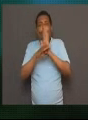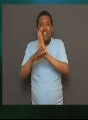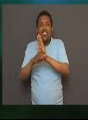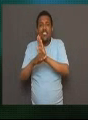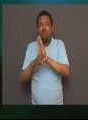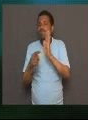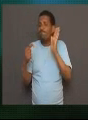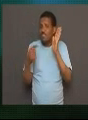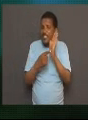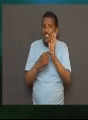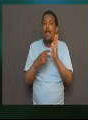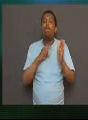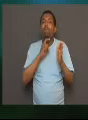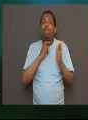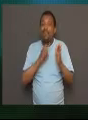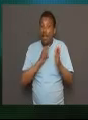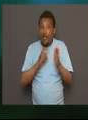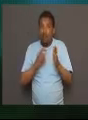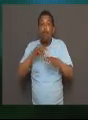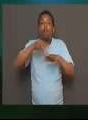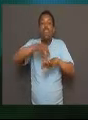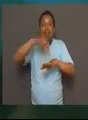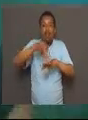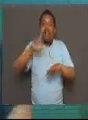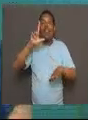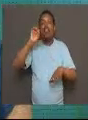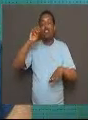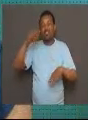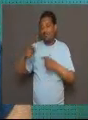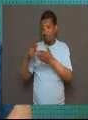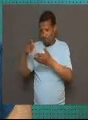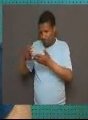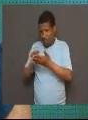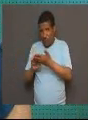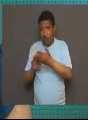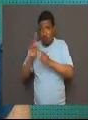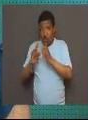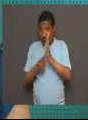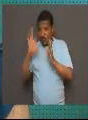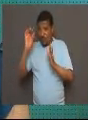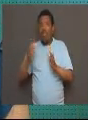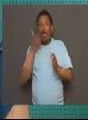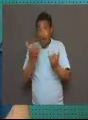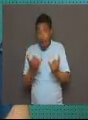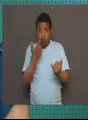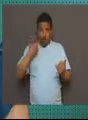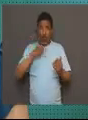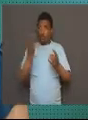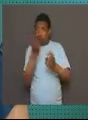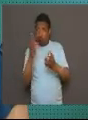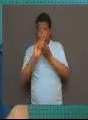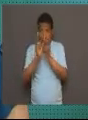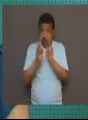representing this metallic mineral on the legend. Now that we have defined the